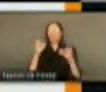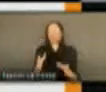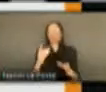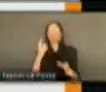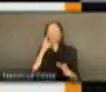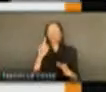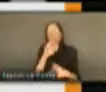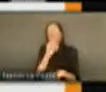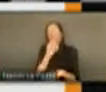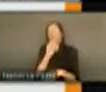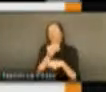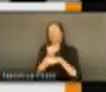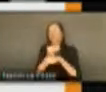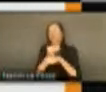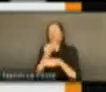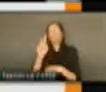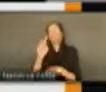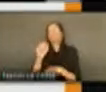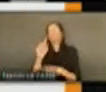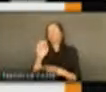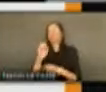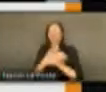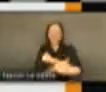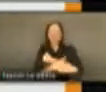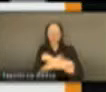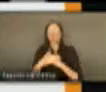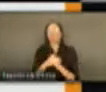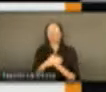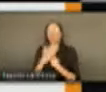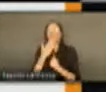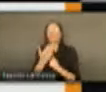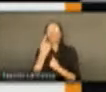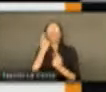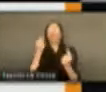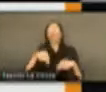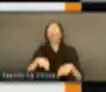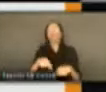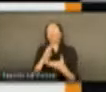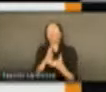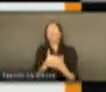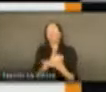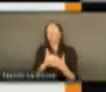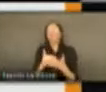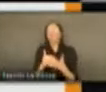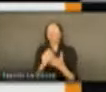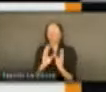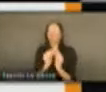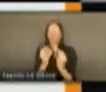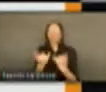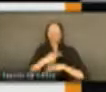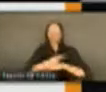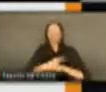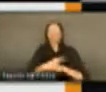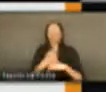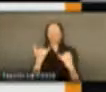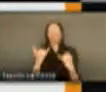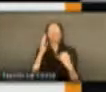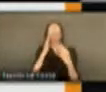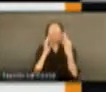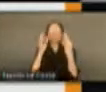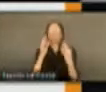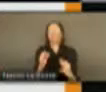public budget meeting. Today I will be taking you through the county's budget process, how the budget is